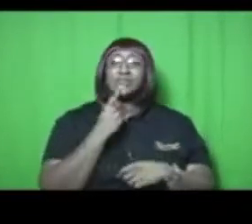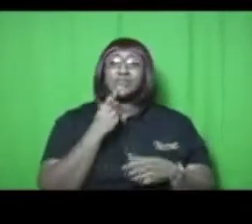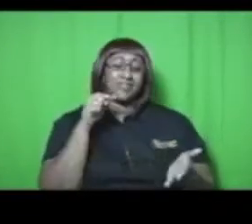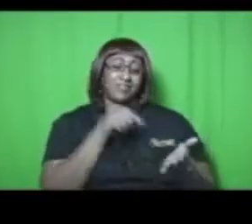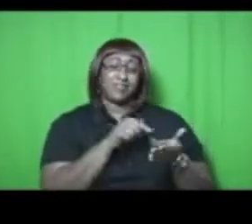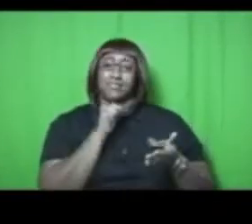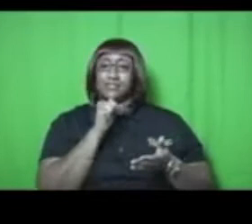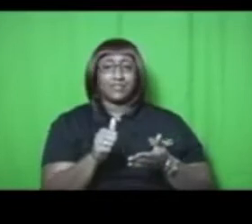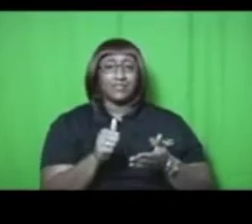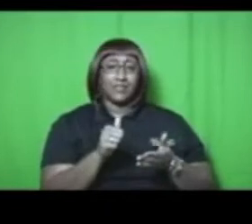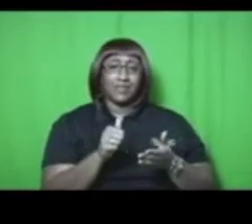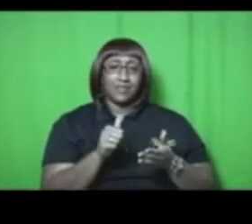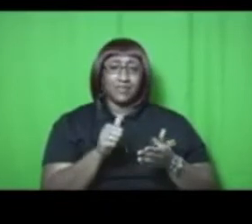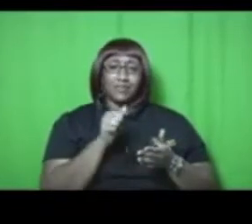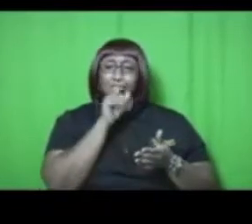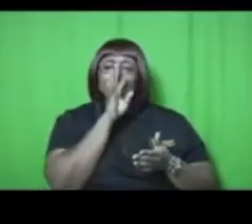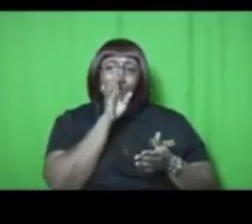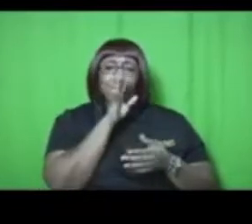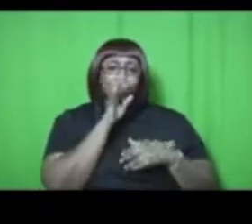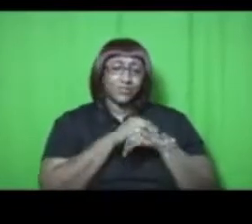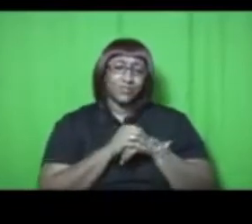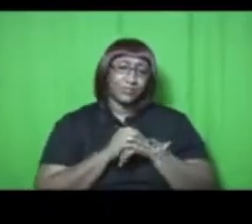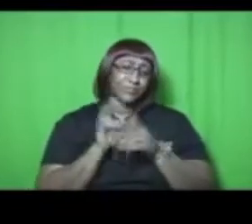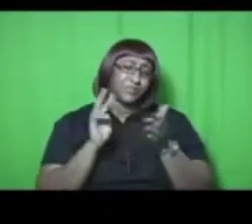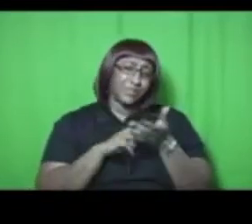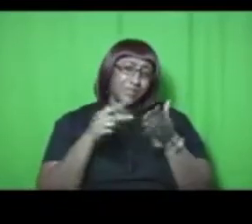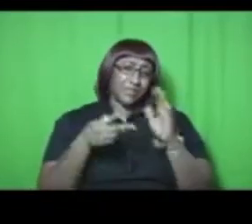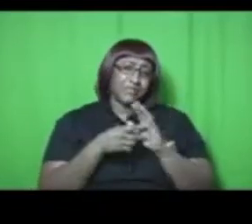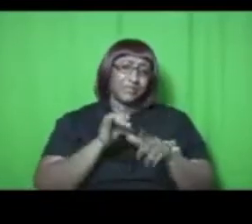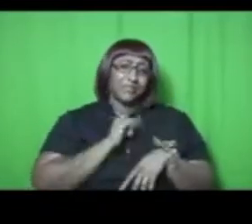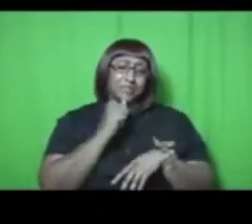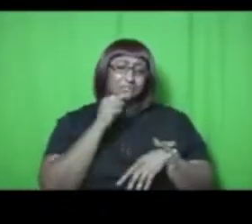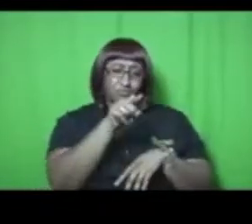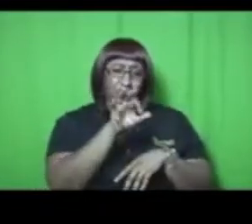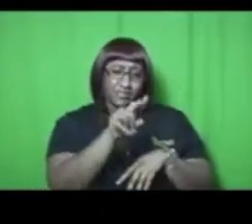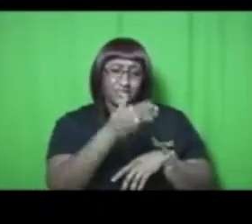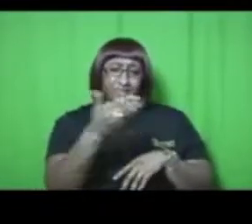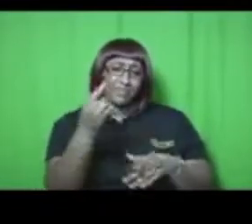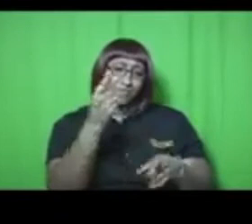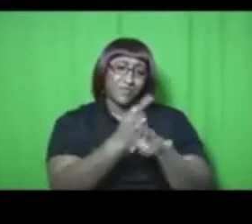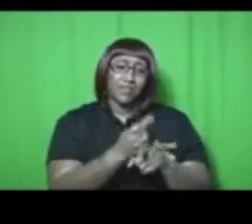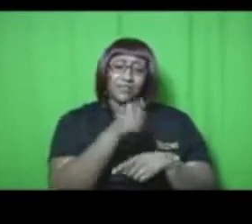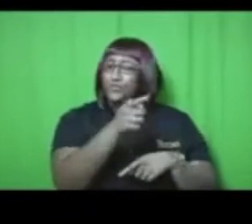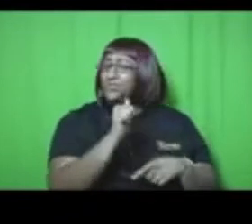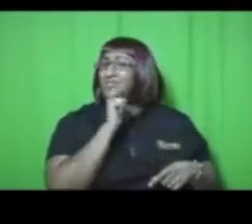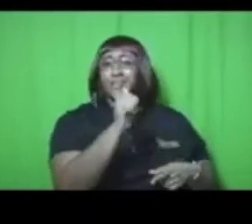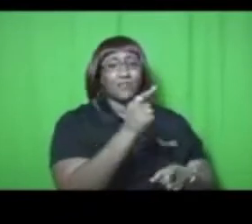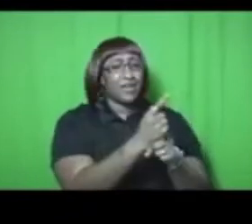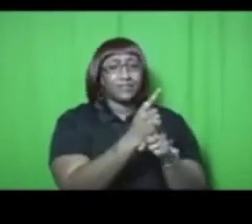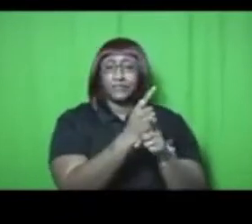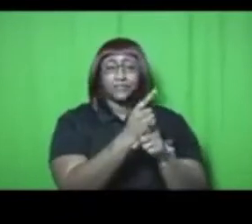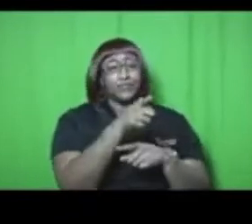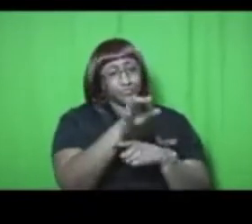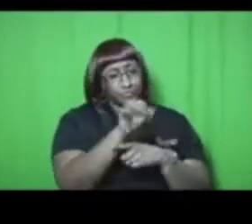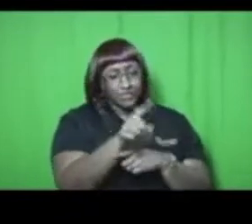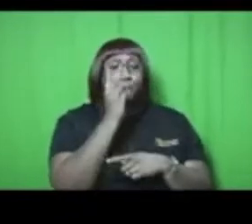not a concession speech. Because a concession speech means I'm saying that you did something right. You are not right. What you